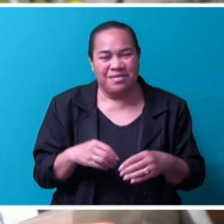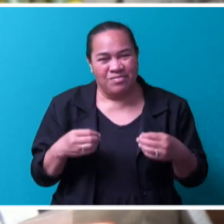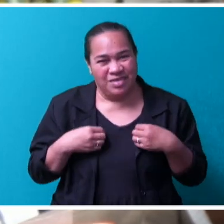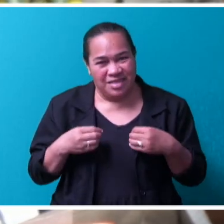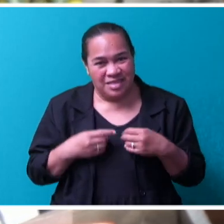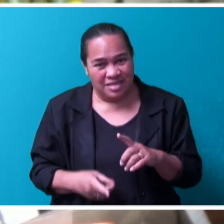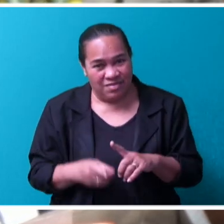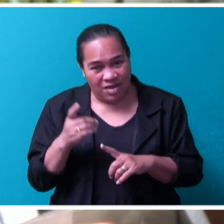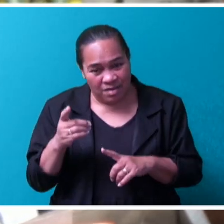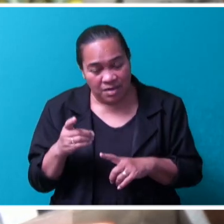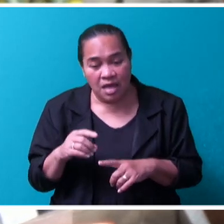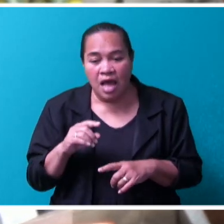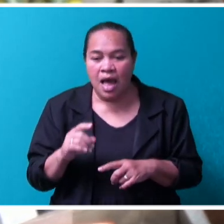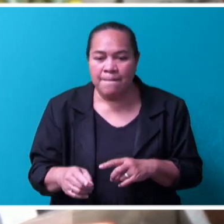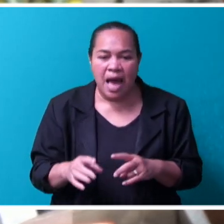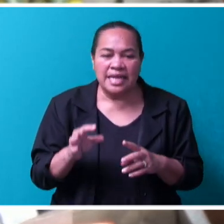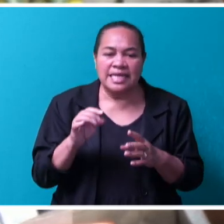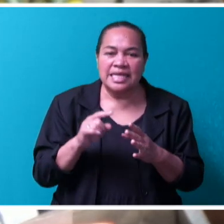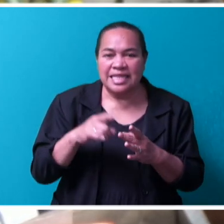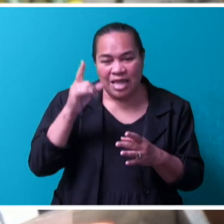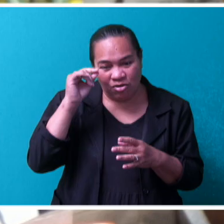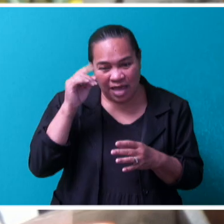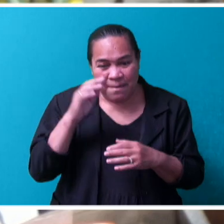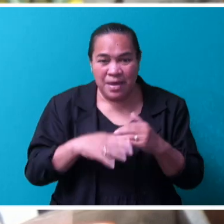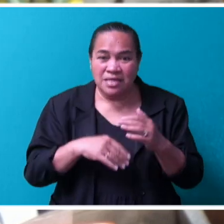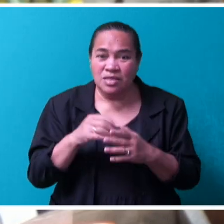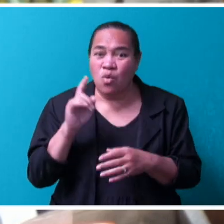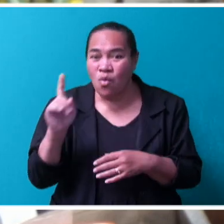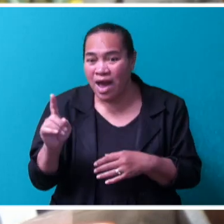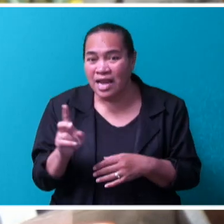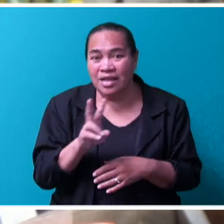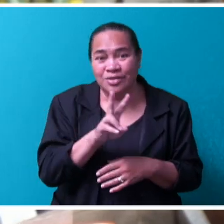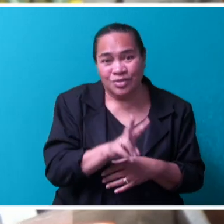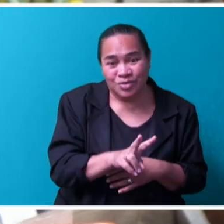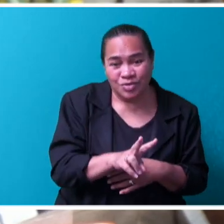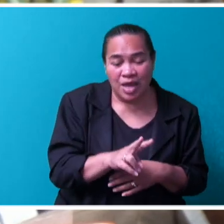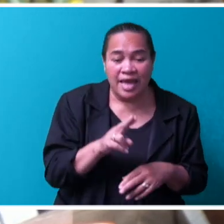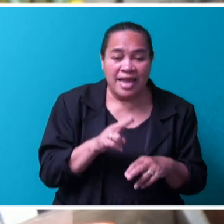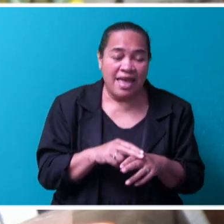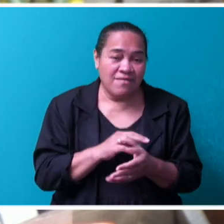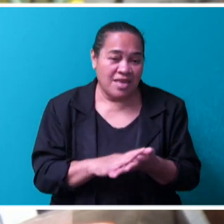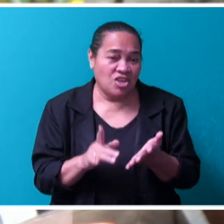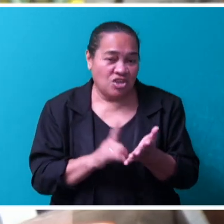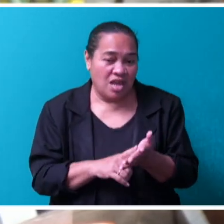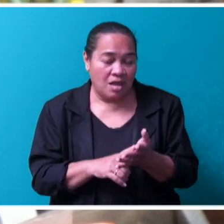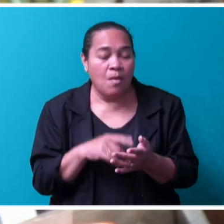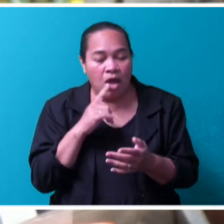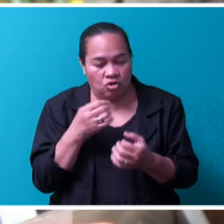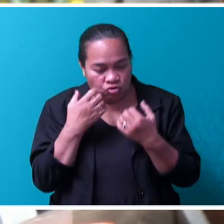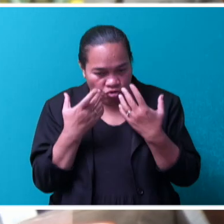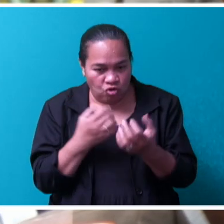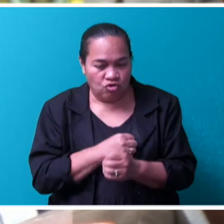while the iTaukei Plaza 1, Dua, iTaukei Plaza Rua, and FHL Tower demonstrate the growing strength